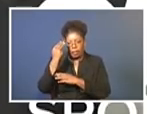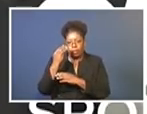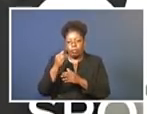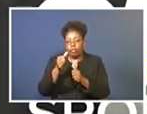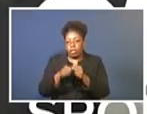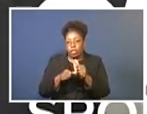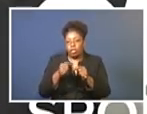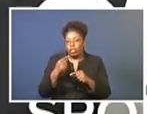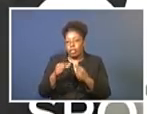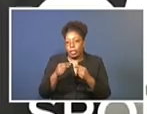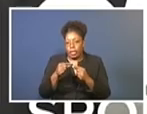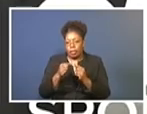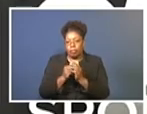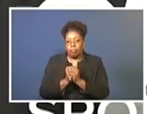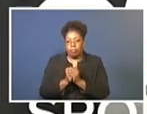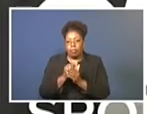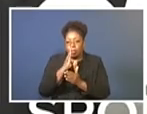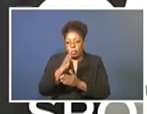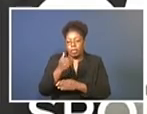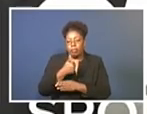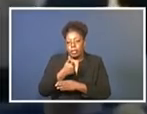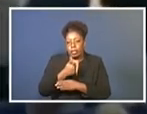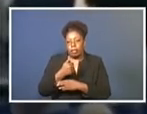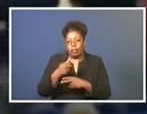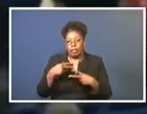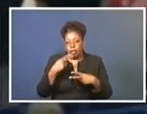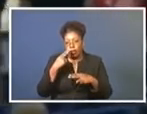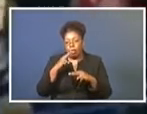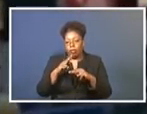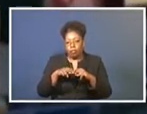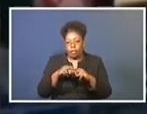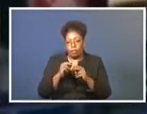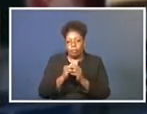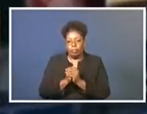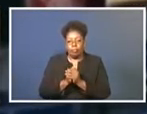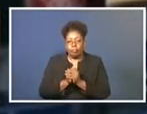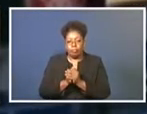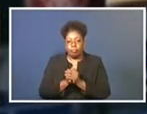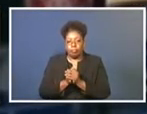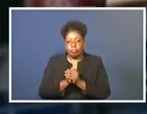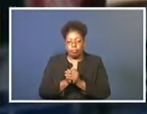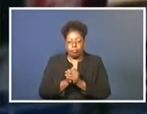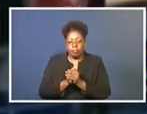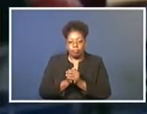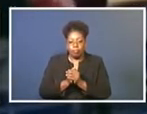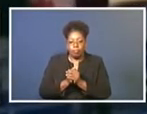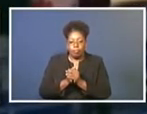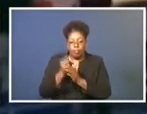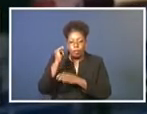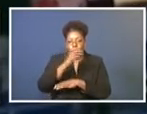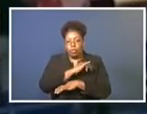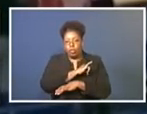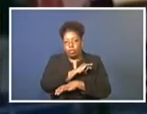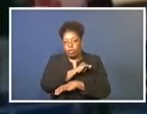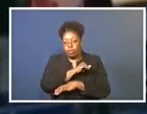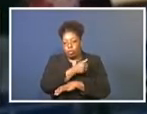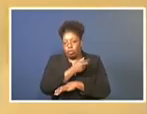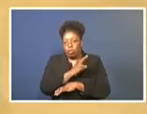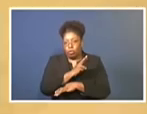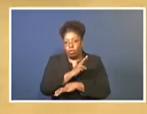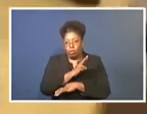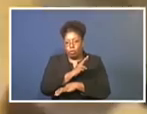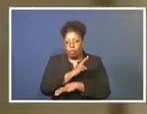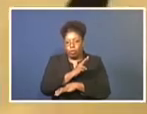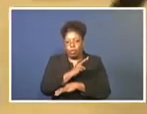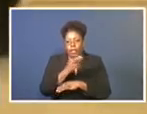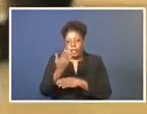game. Just be myself and have fun playing basketball. From the collegiate hardwood, Bahamian Garvin Clark Jr. would pour an 8 points and 3 assists in